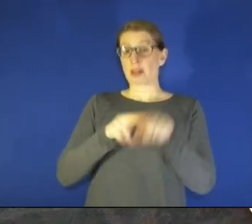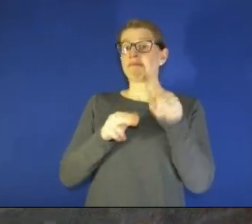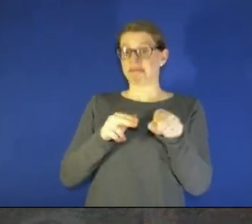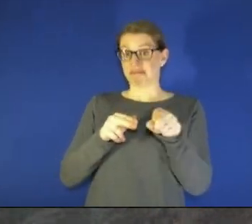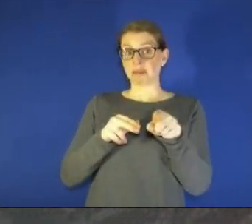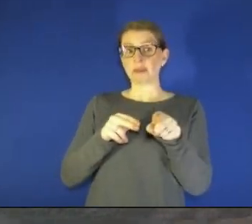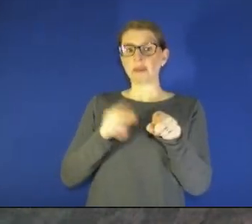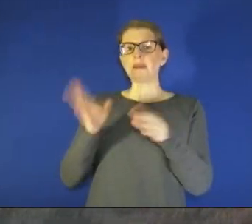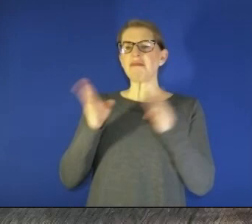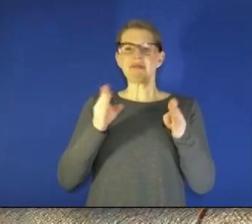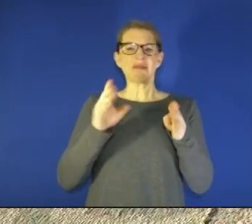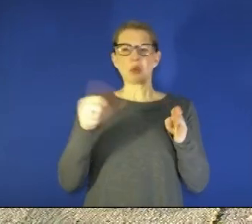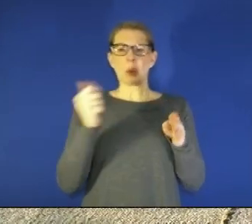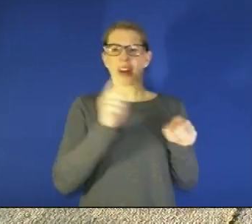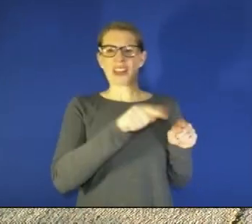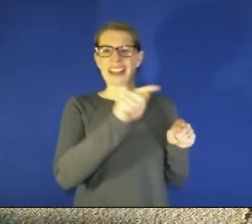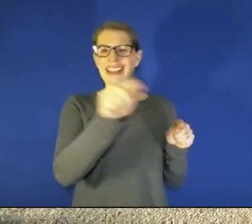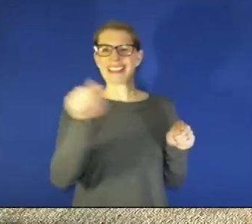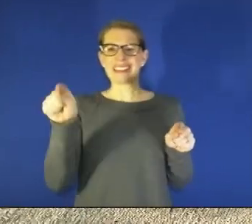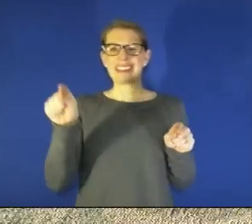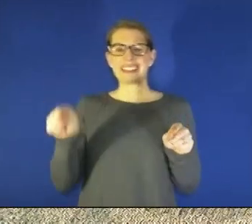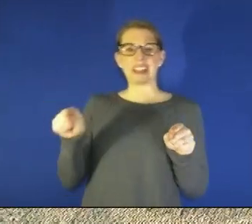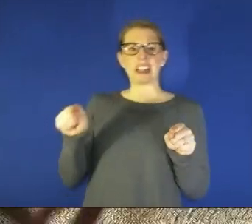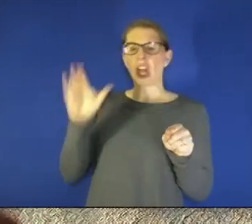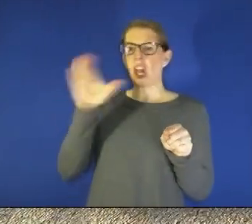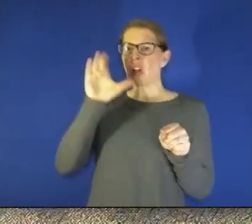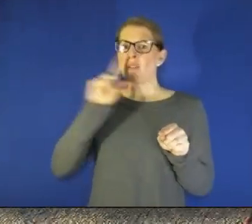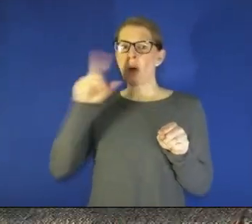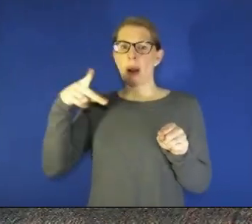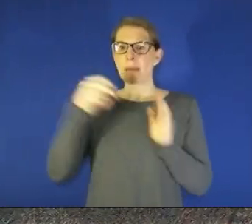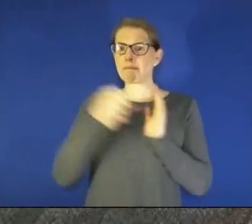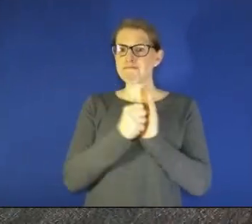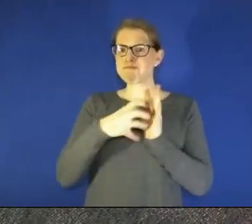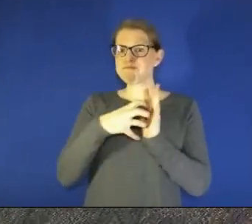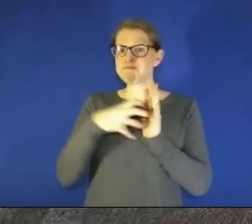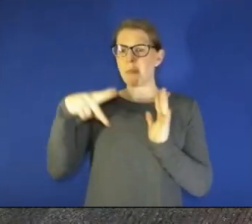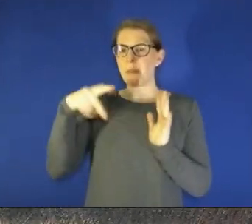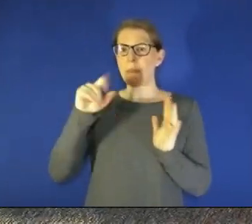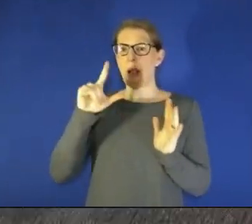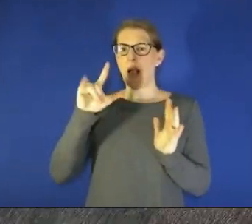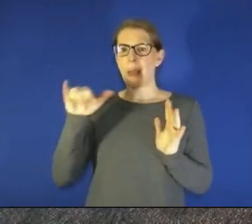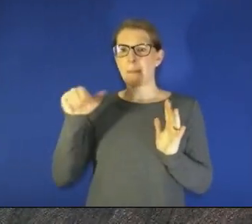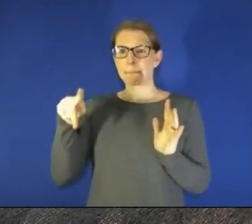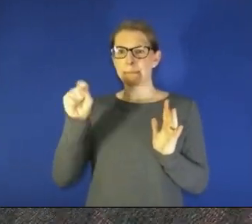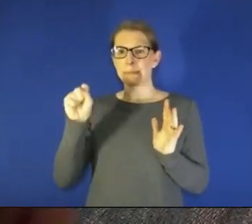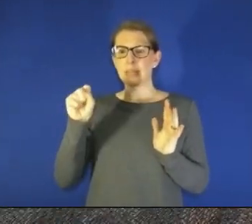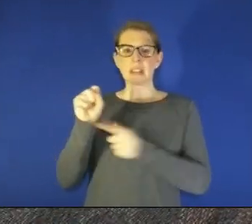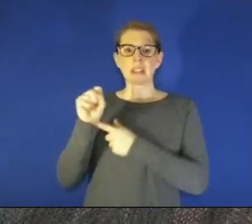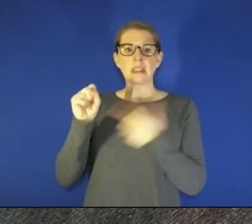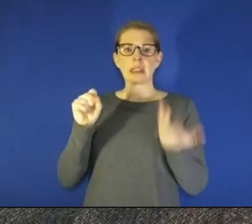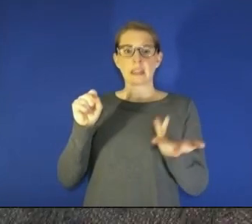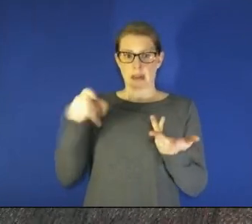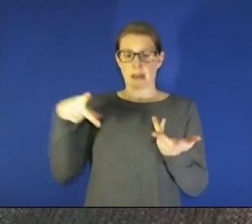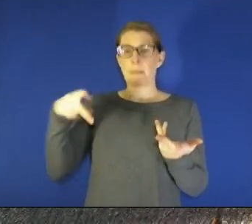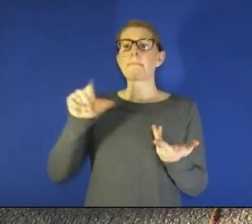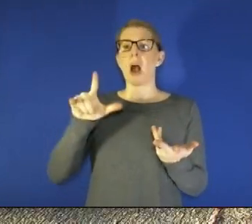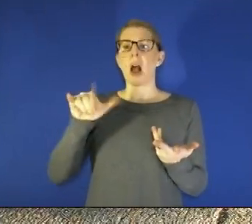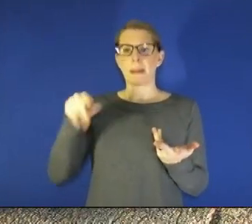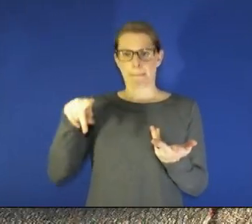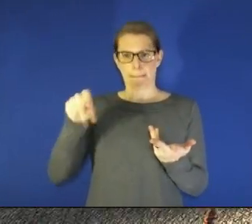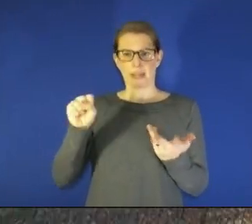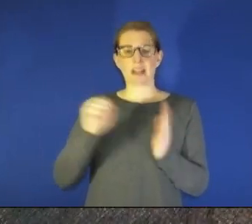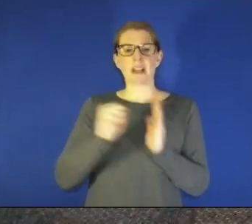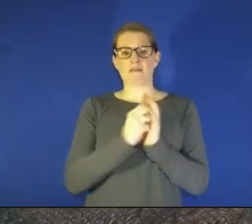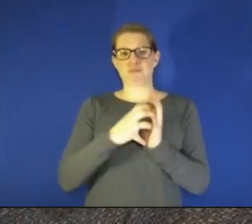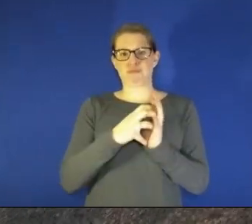are these, and what do you look for with a polyp? They're just bumps like this? Exactly. So these polyps, think of these as